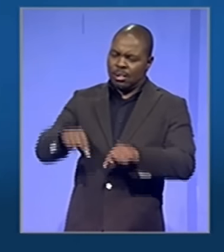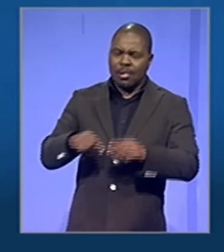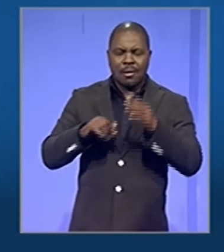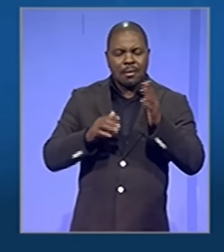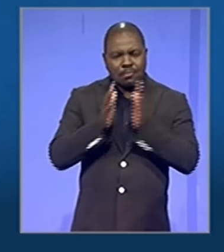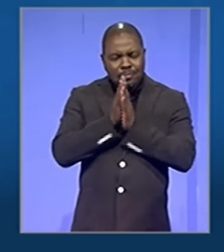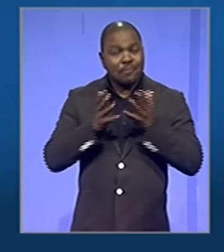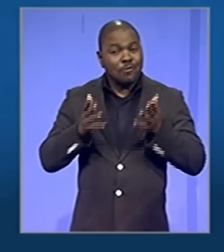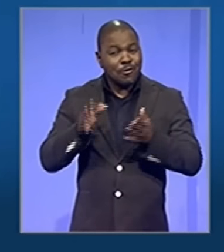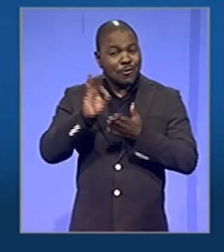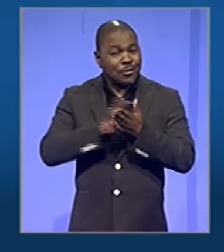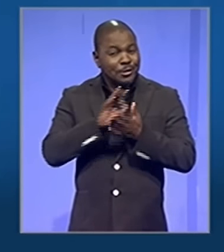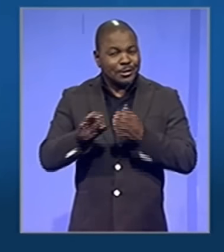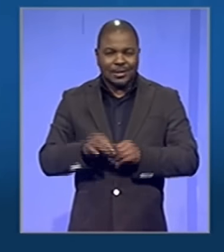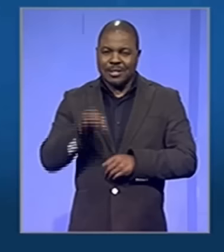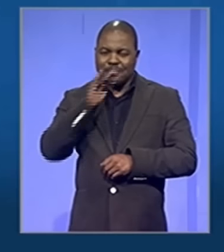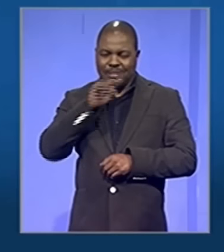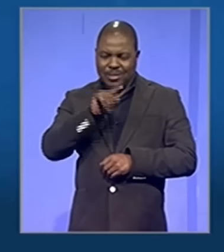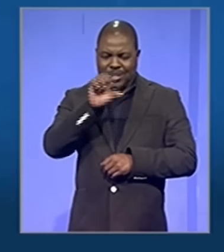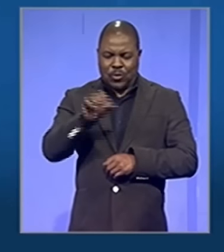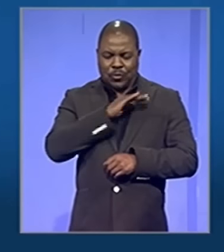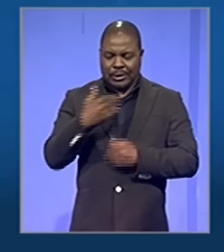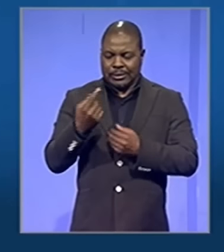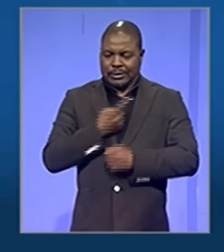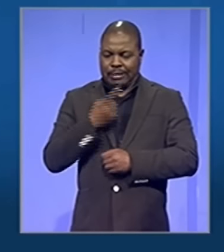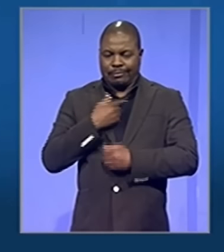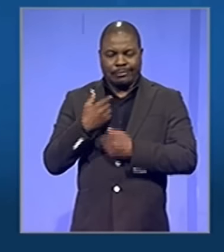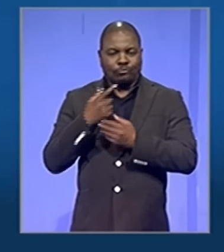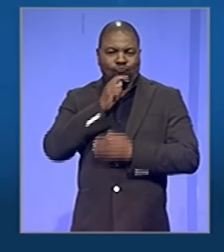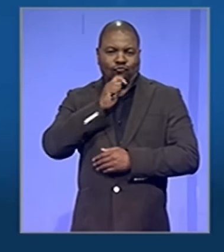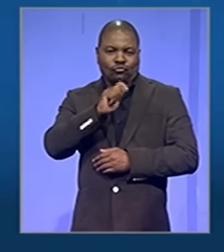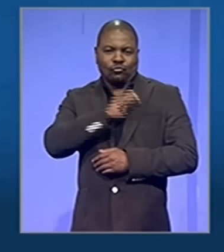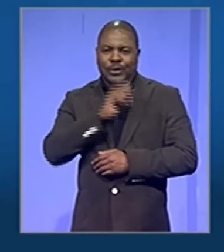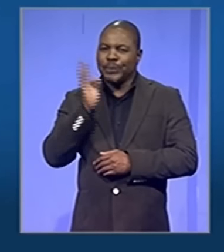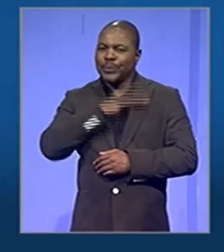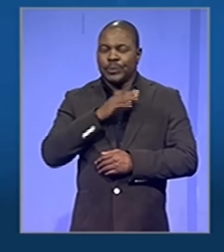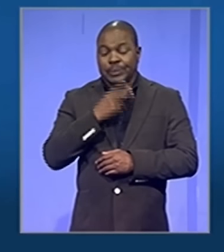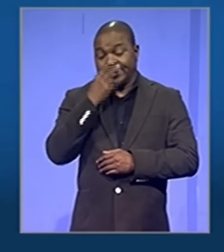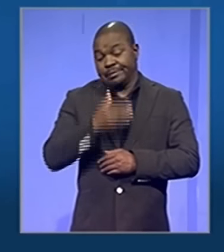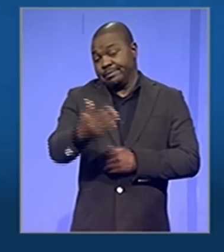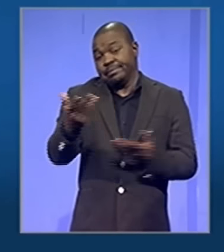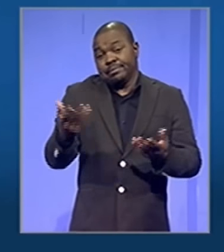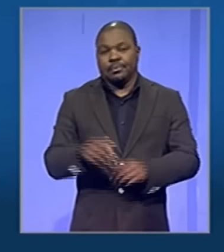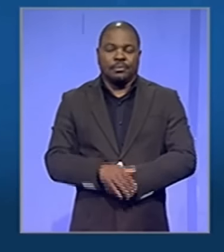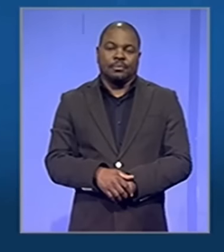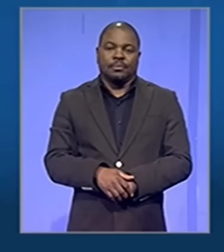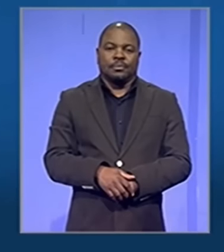go tloga go bontsha go tlhoka boitshepo re tla bona gona.